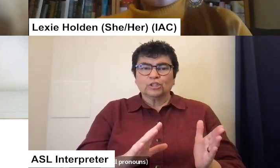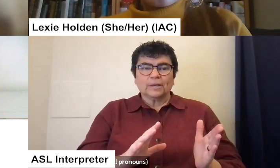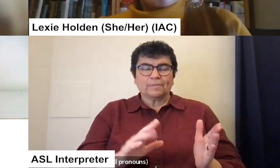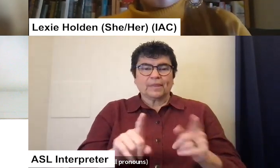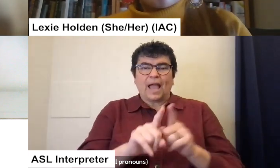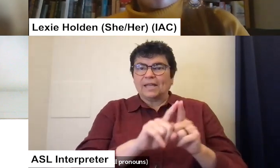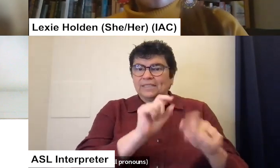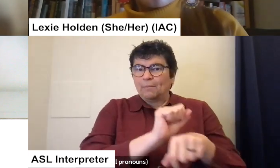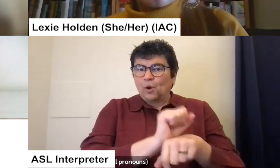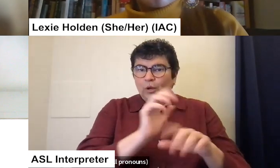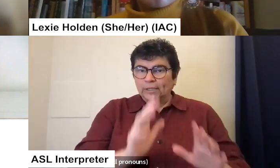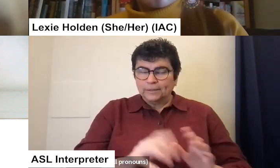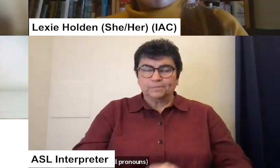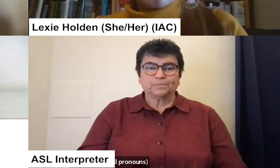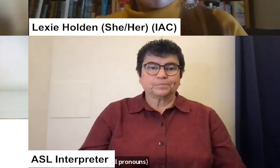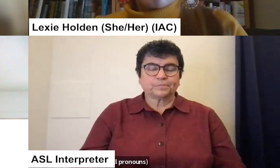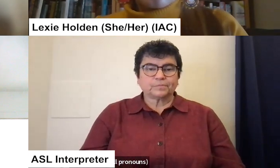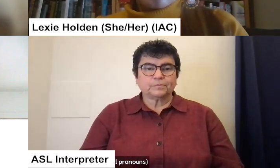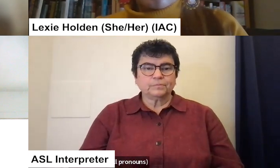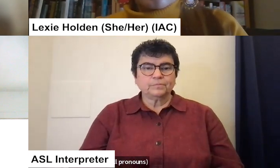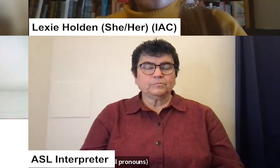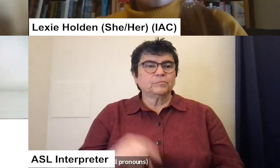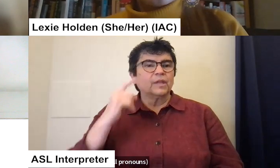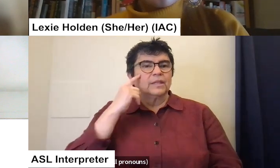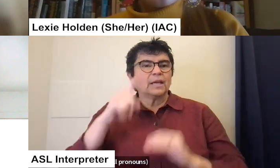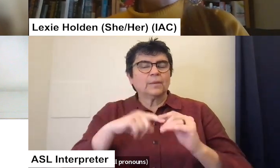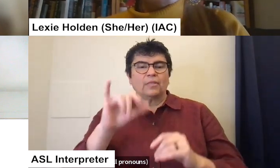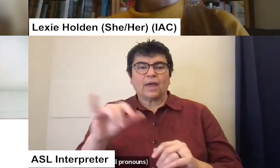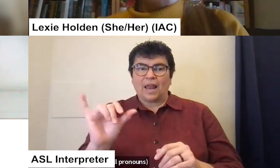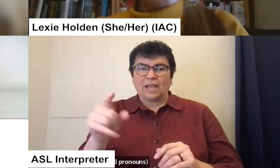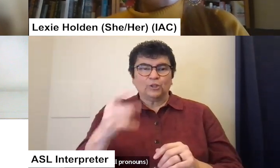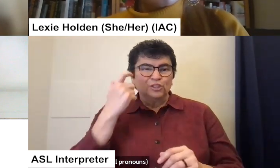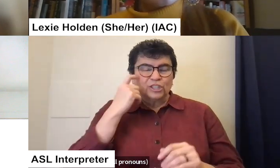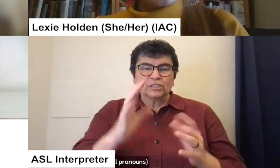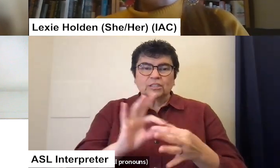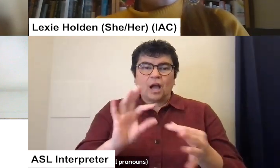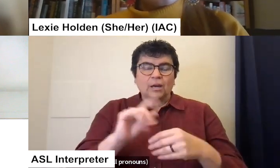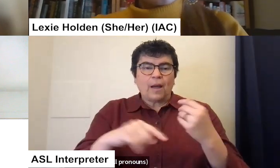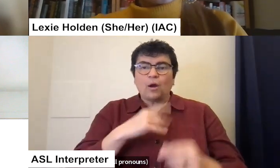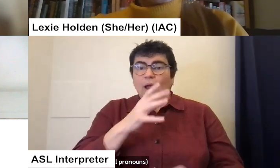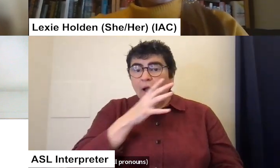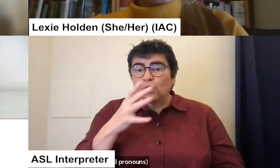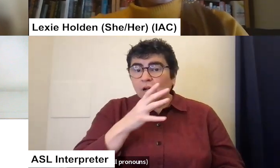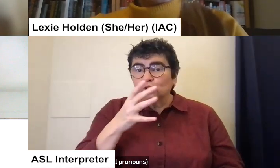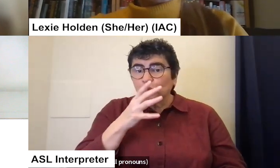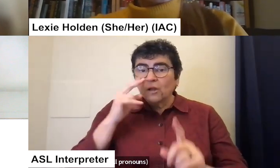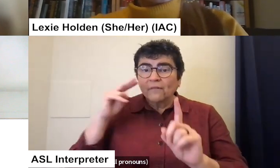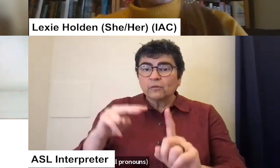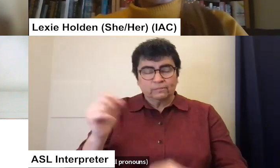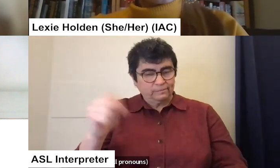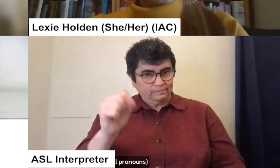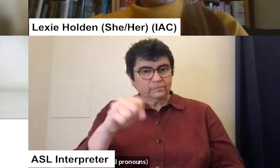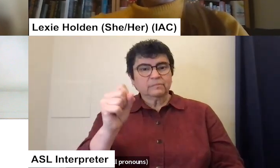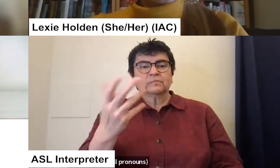as employees. Thinking about it, like you were just talking about from an agricultural standpoint, yeah, that